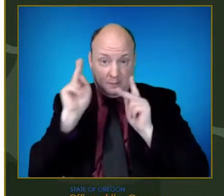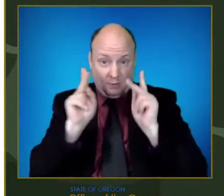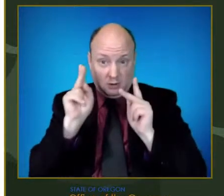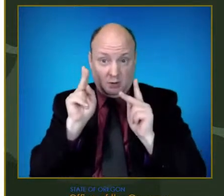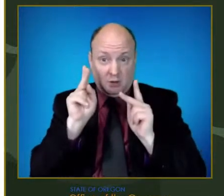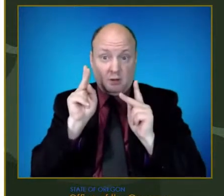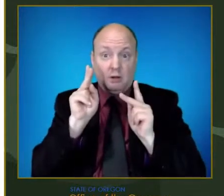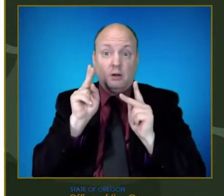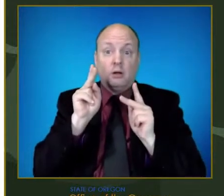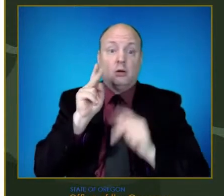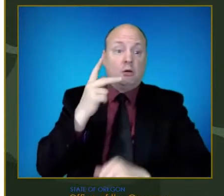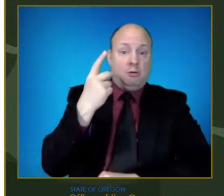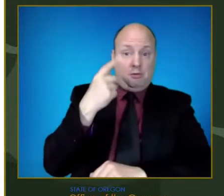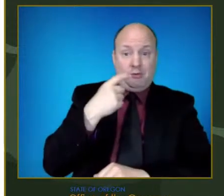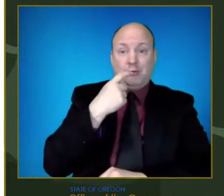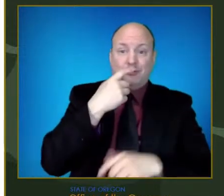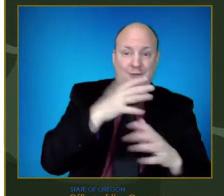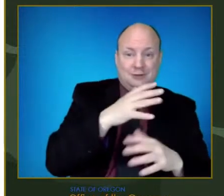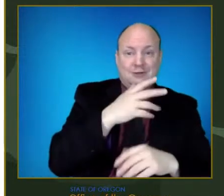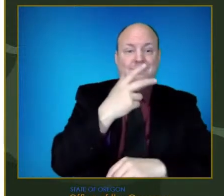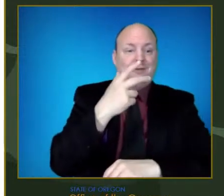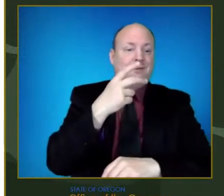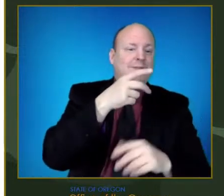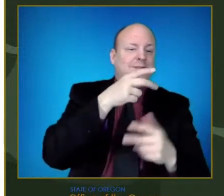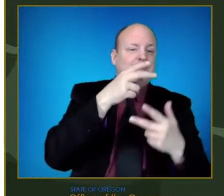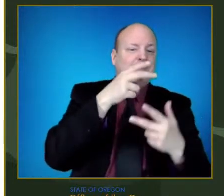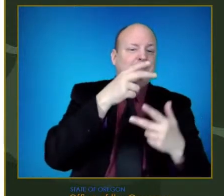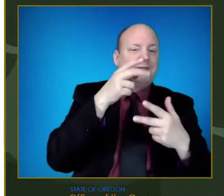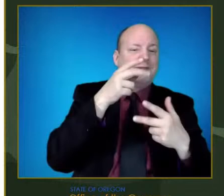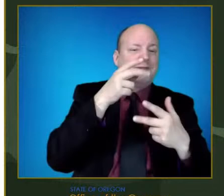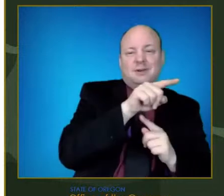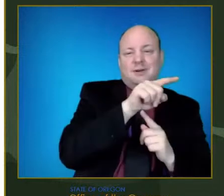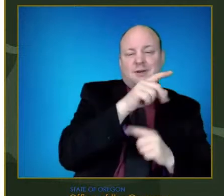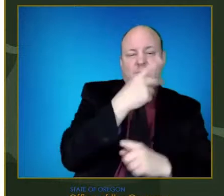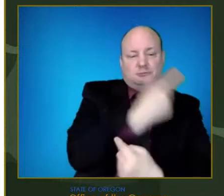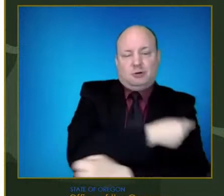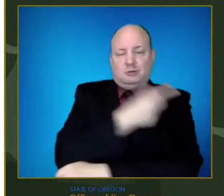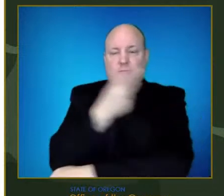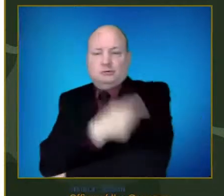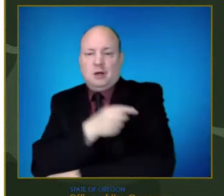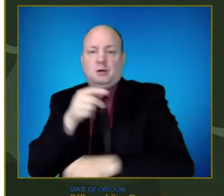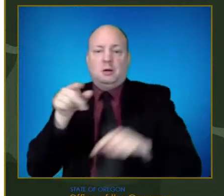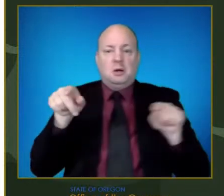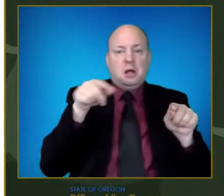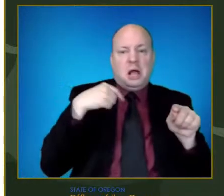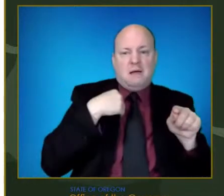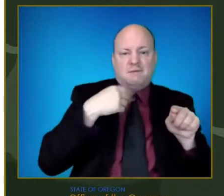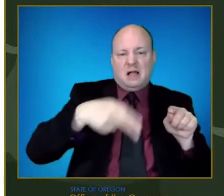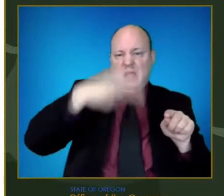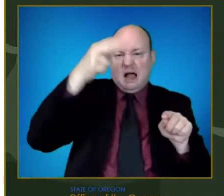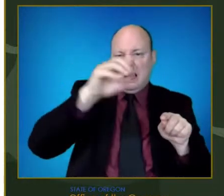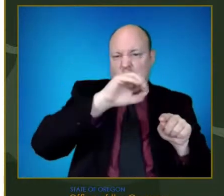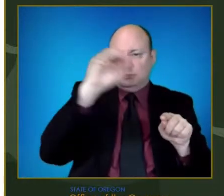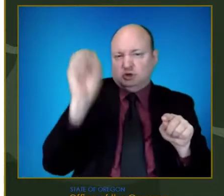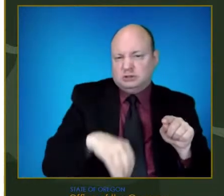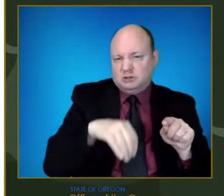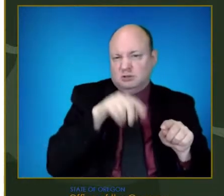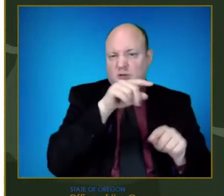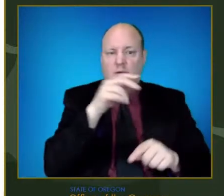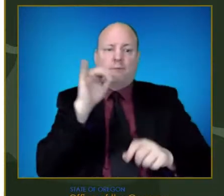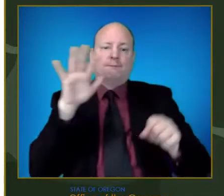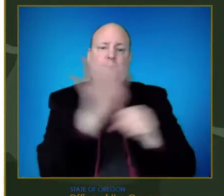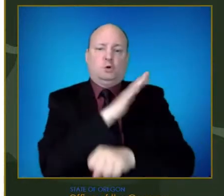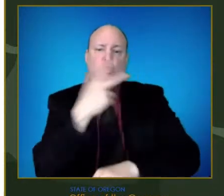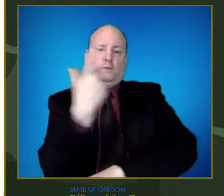679,035 people. Overall, 17% of Oregonians have been fully vaccinated, which is above the national average of 16%. Next